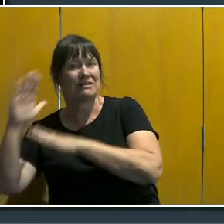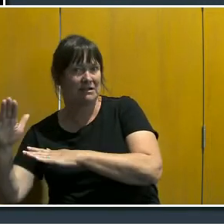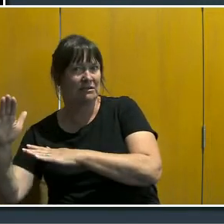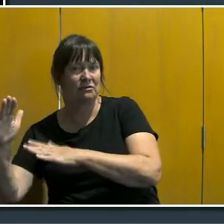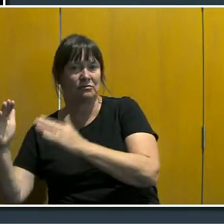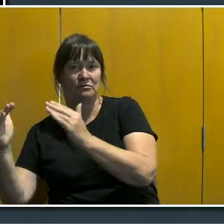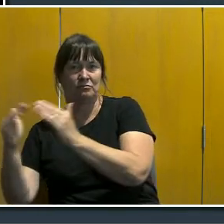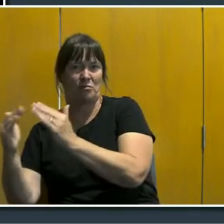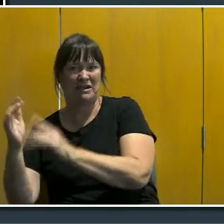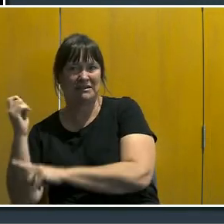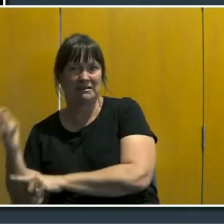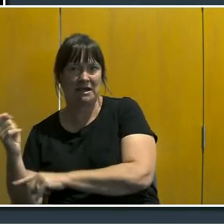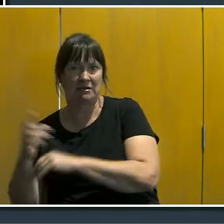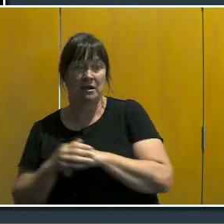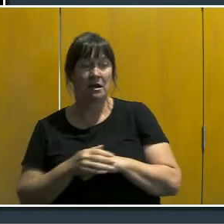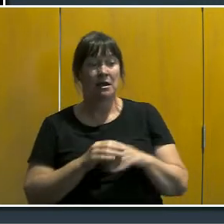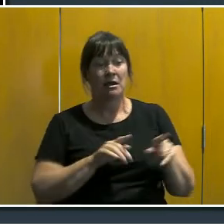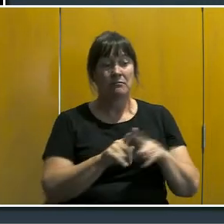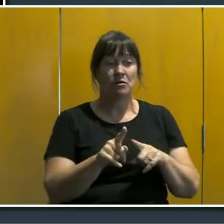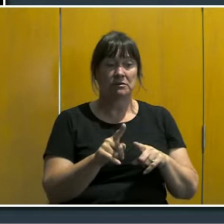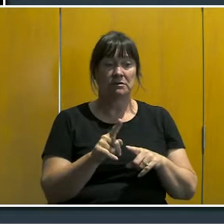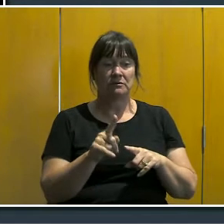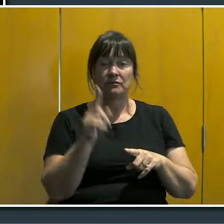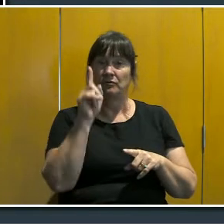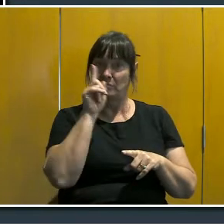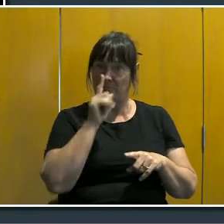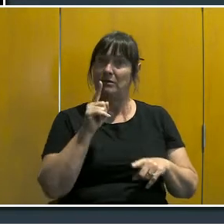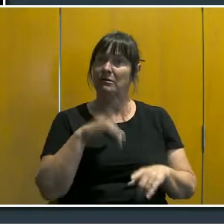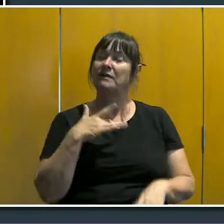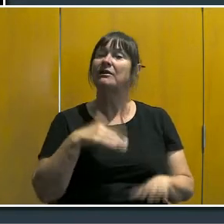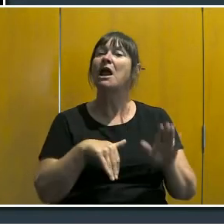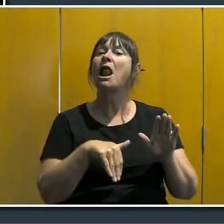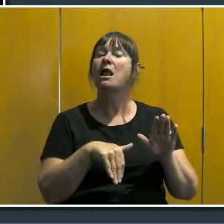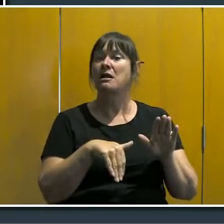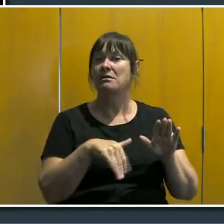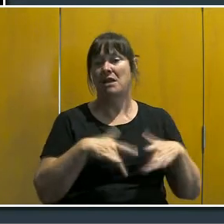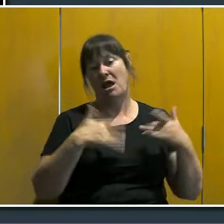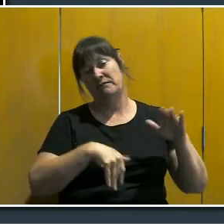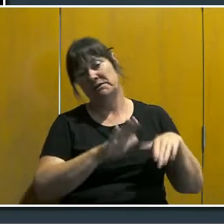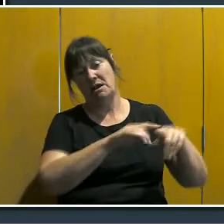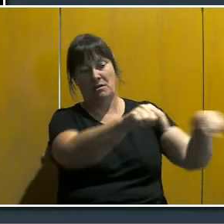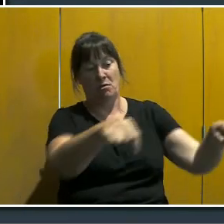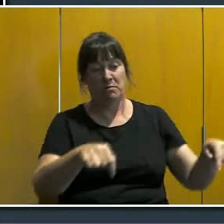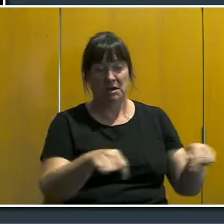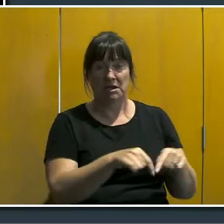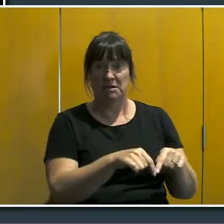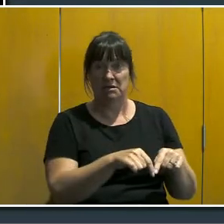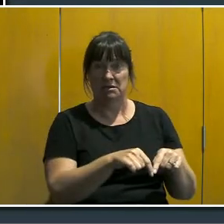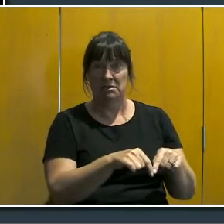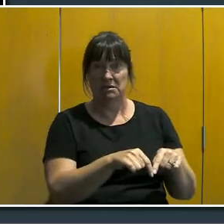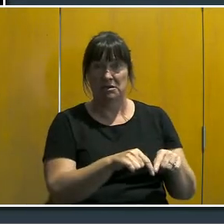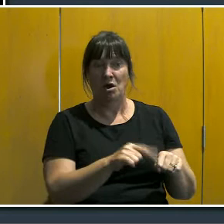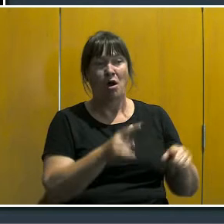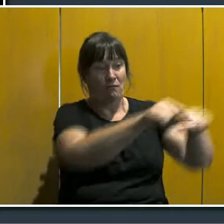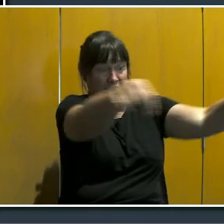us in semi-rural Priority and other lifestyle areas use only a fraction of our properties, of our land, for residential